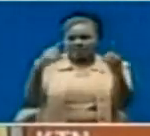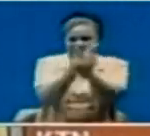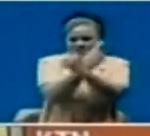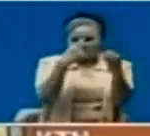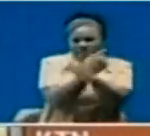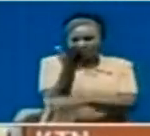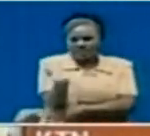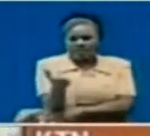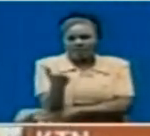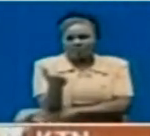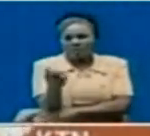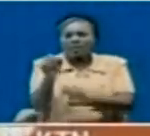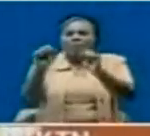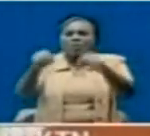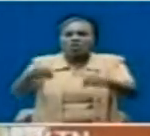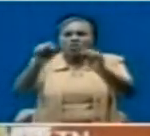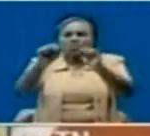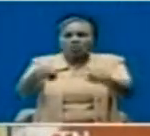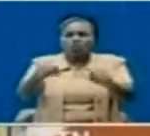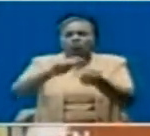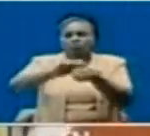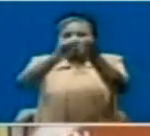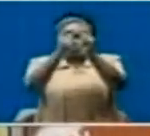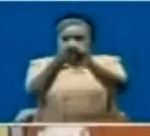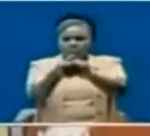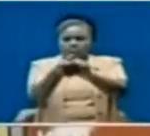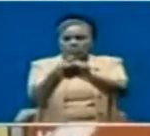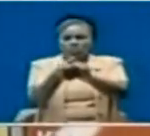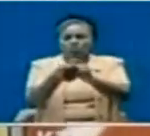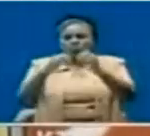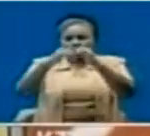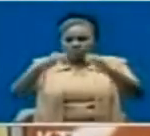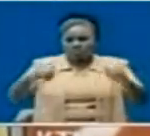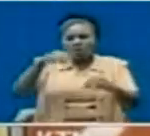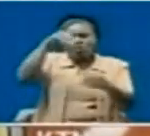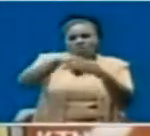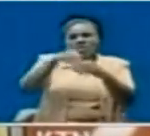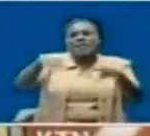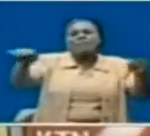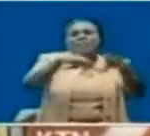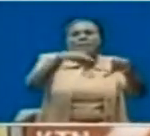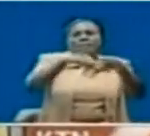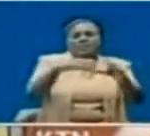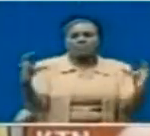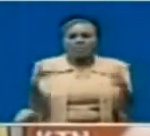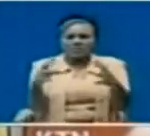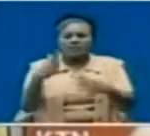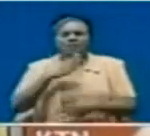differences which can actually translate to despondency among members of our party.